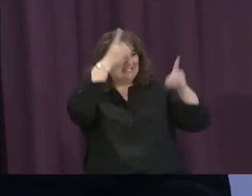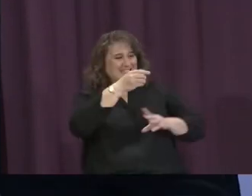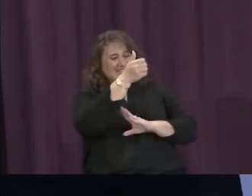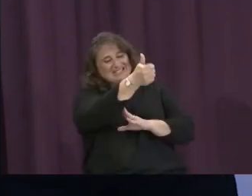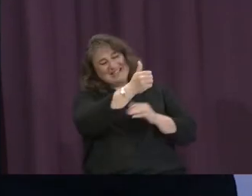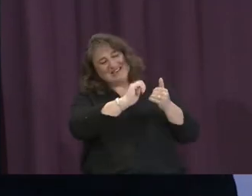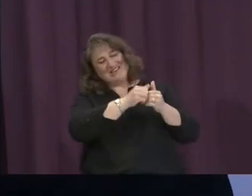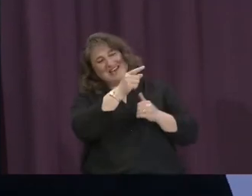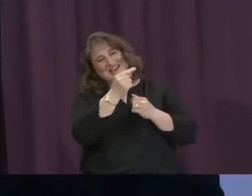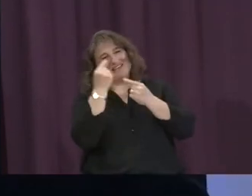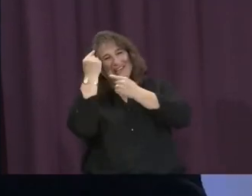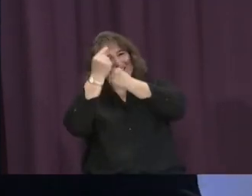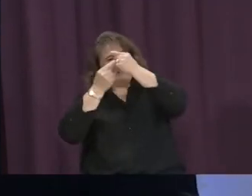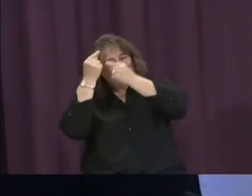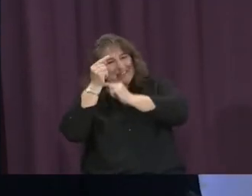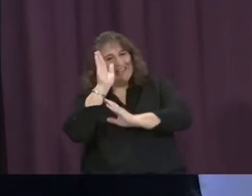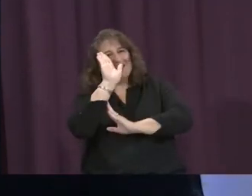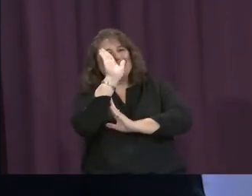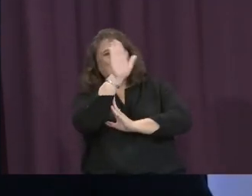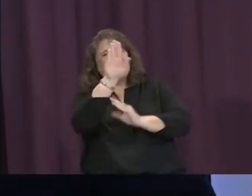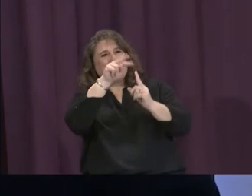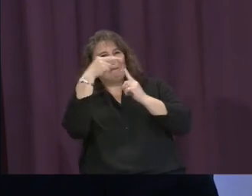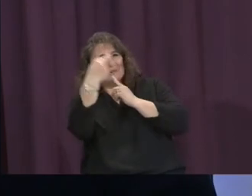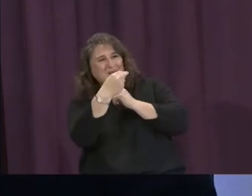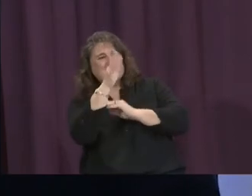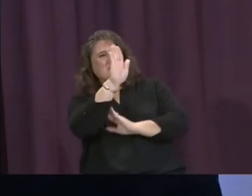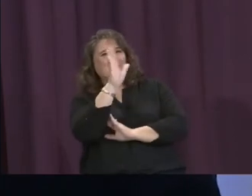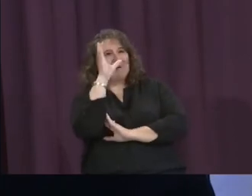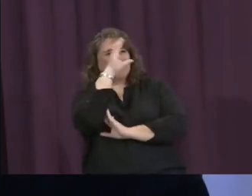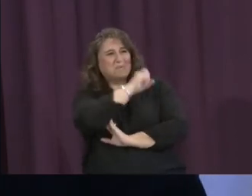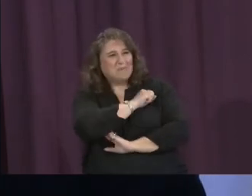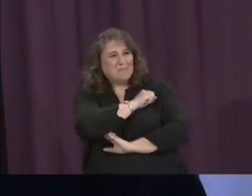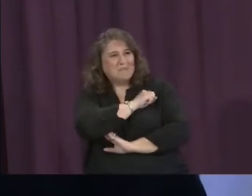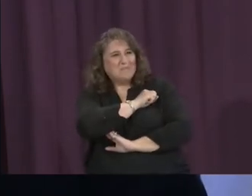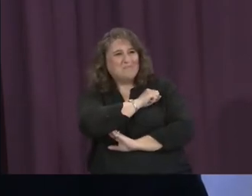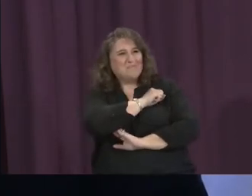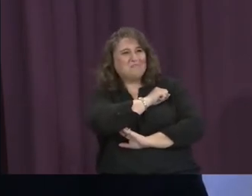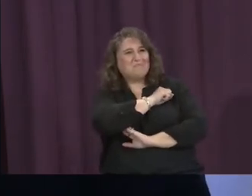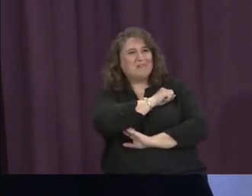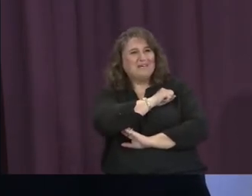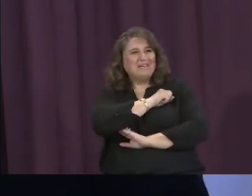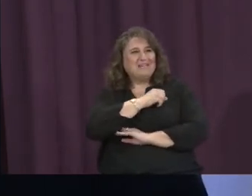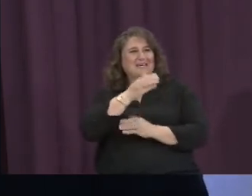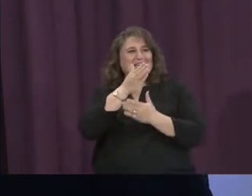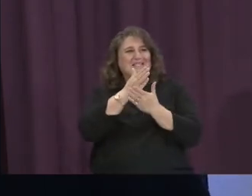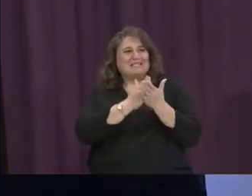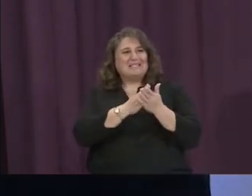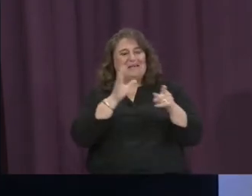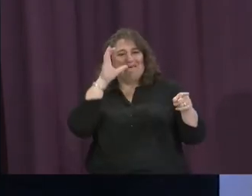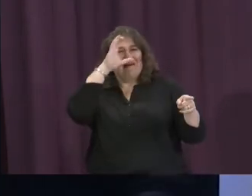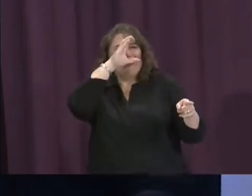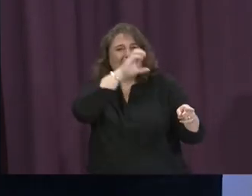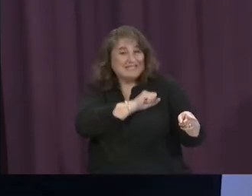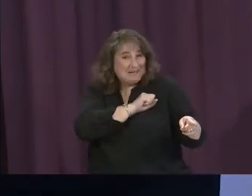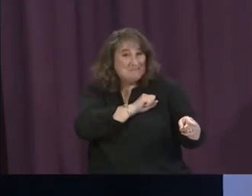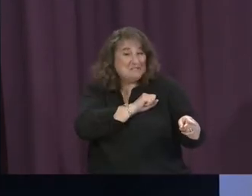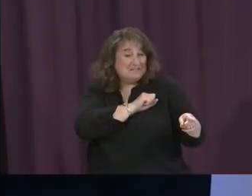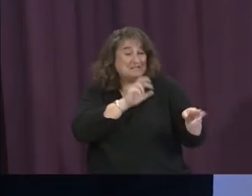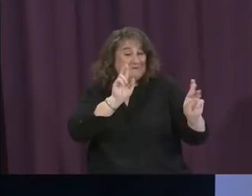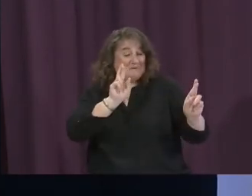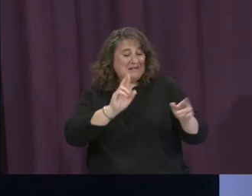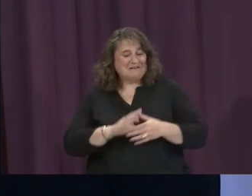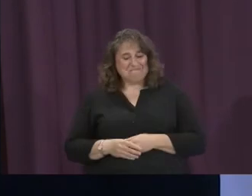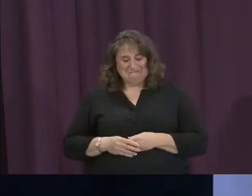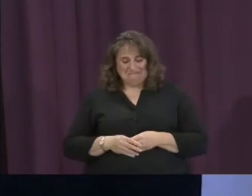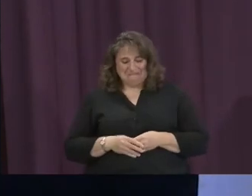we'll based on your viewpoint, okay. Yes. So this might not be my viewpoint, but these are some assumptions, right? Assumptions, okay. Okay. Here we go. Okay. Let's challenge